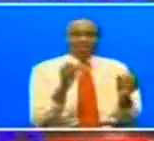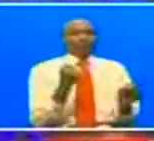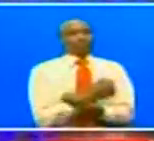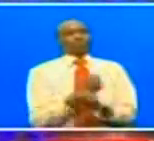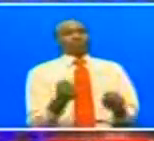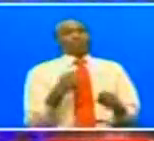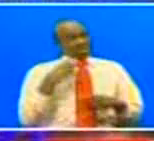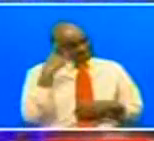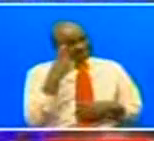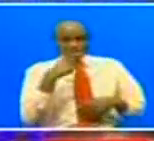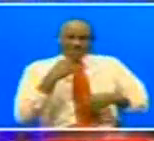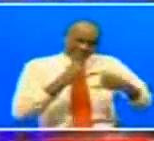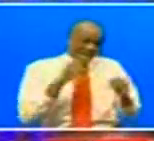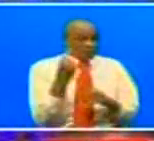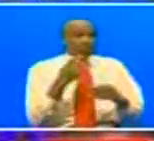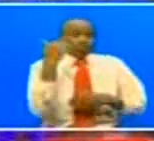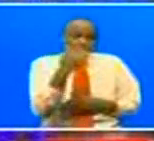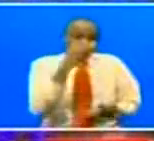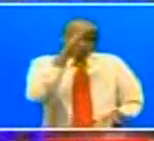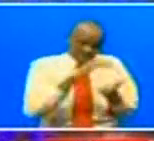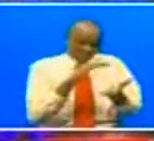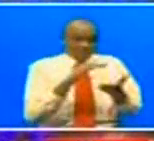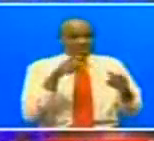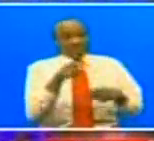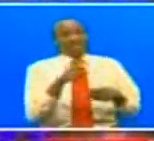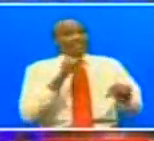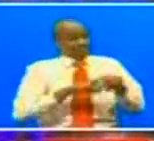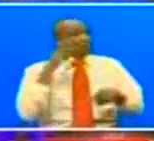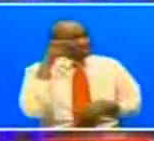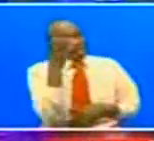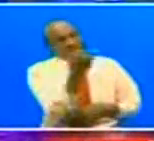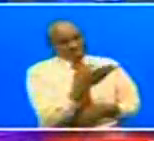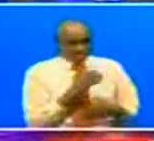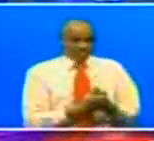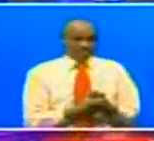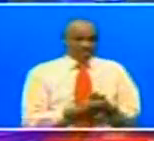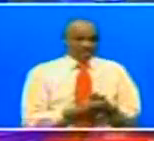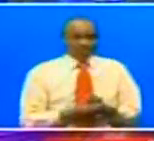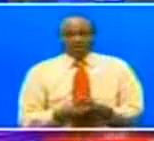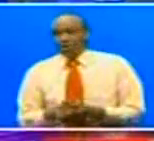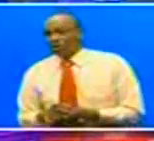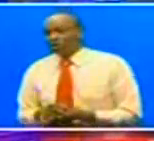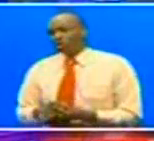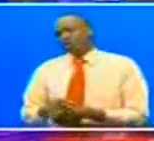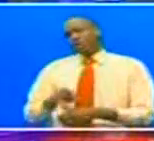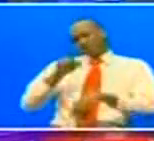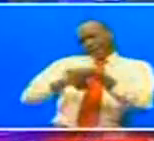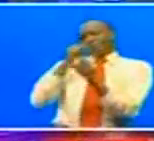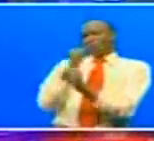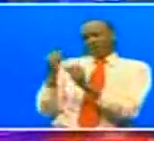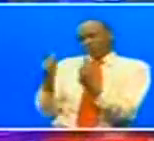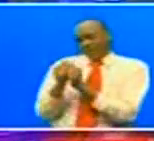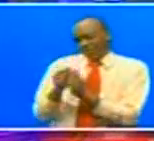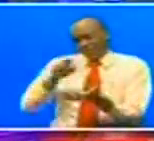together to try and stop those threats where we have hints that they might begin to happen. Yeah, and that working together means there's a lapse somewhere,